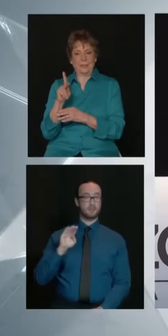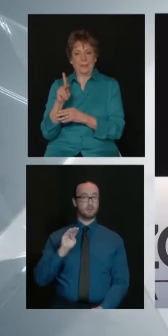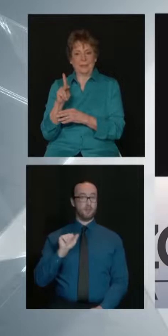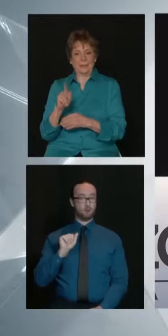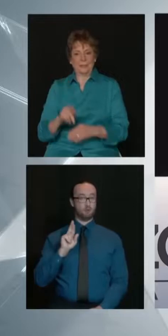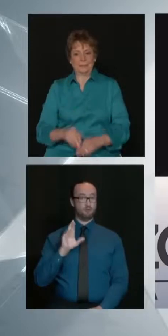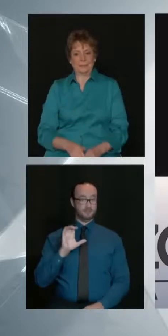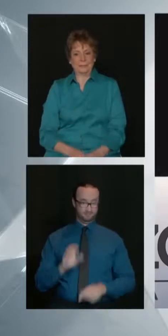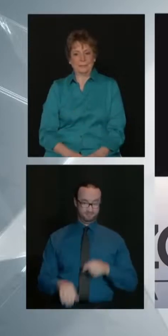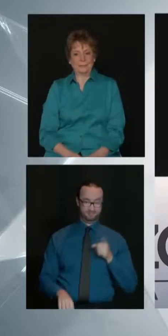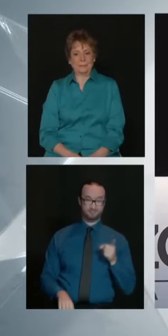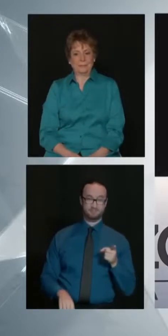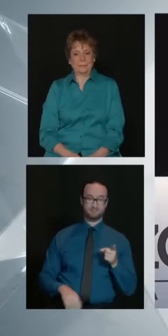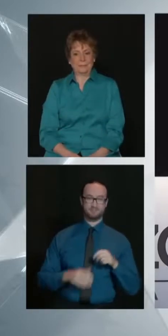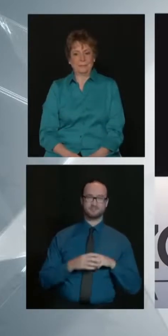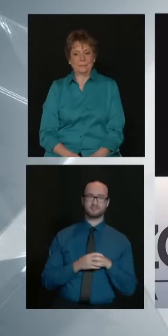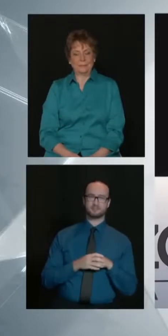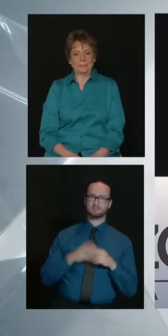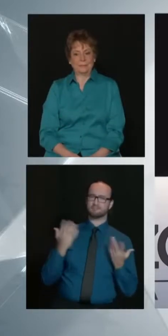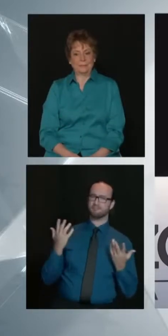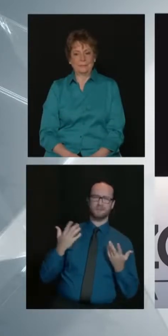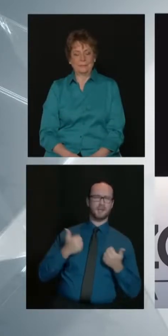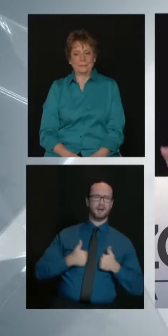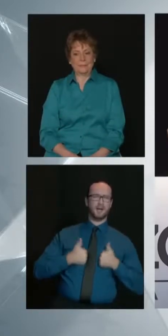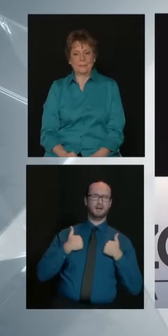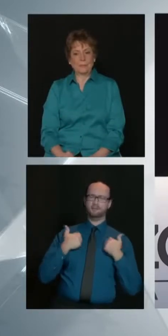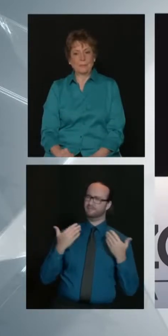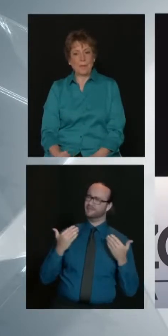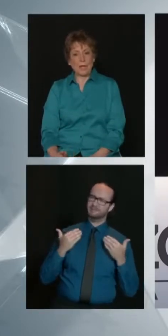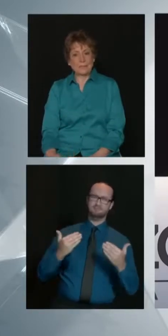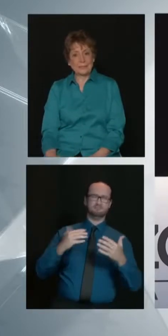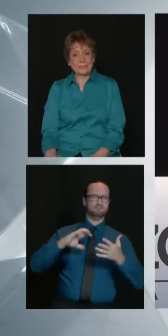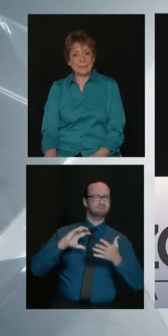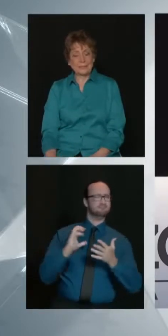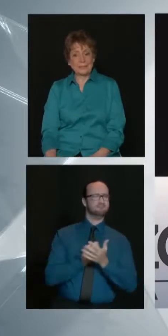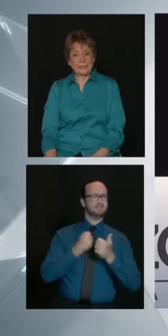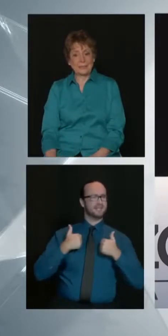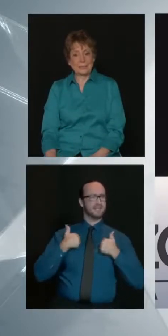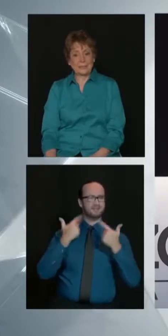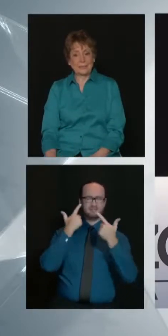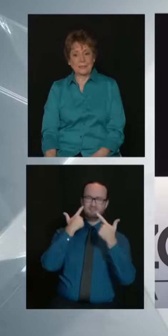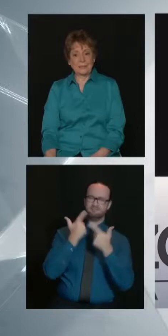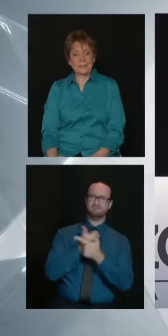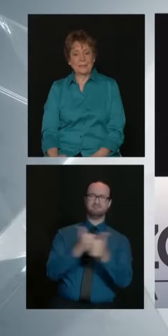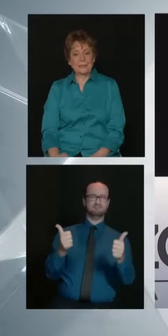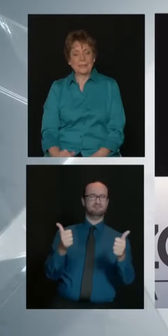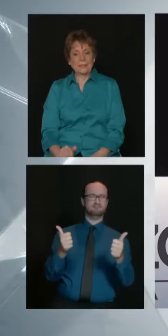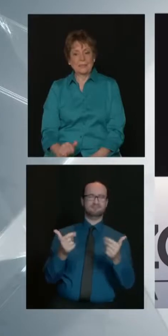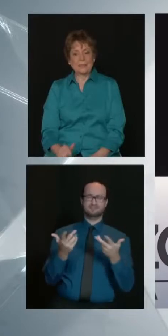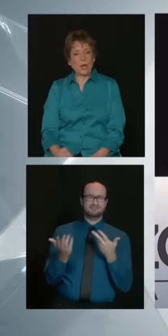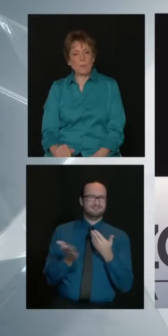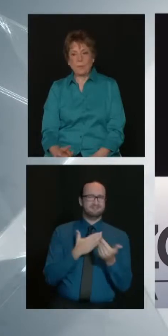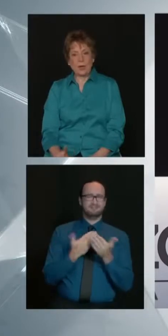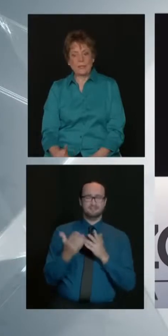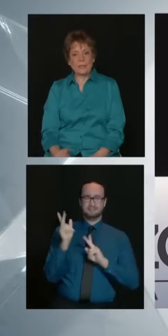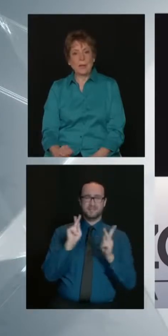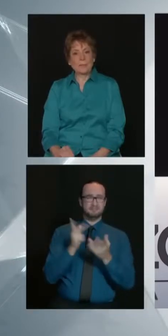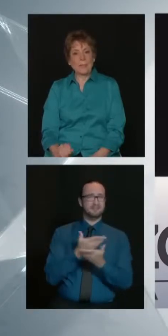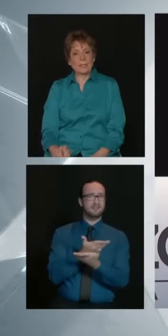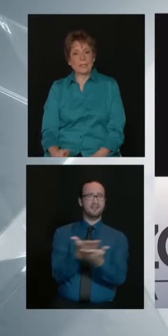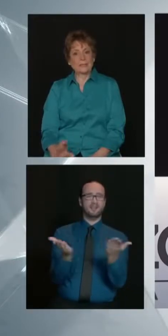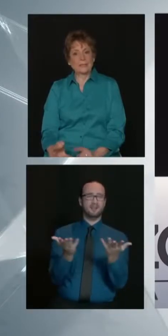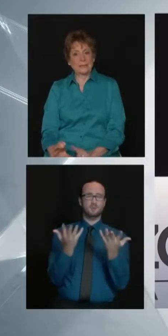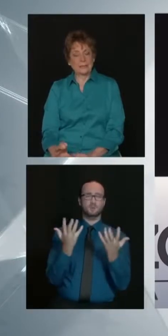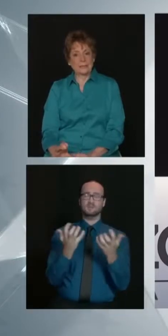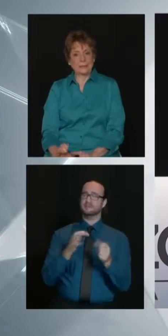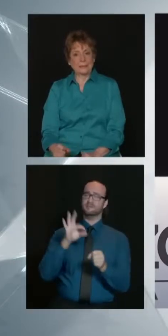issue. Live your life however you choose. Just let other people do the same thing. My name is Marc J. Victor, and if